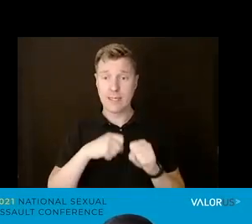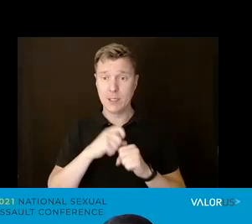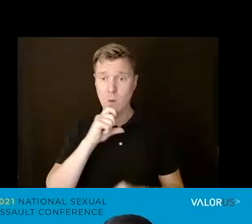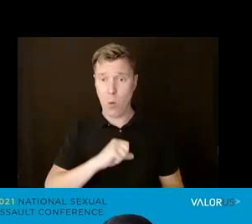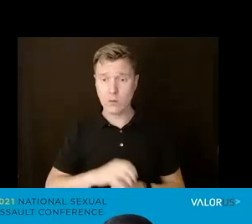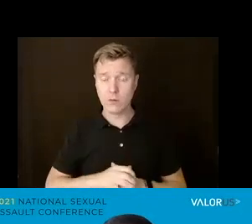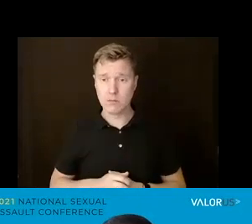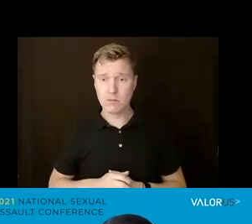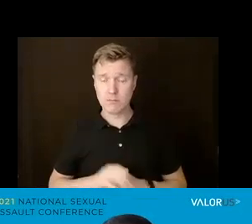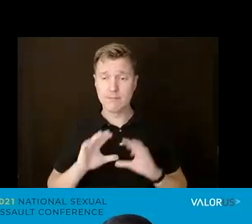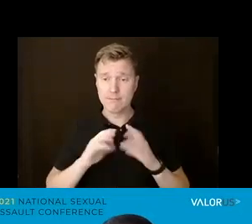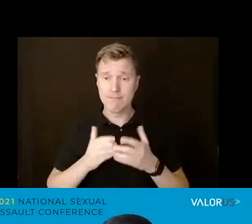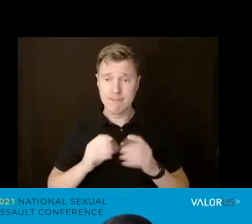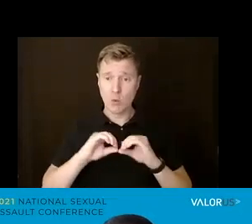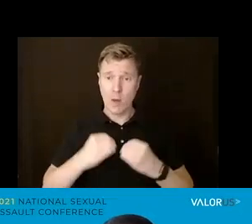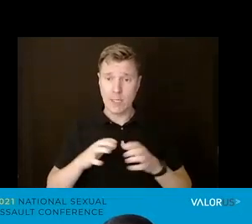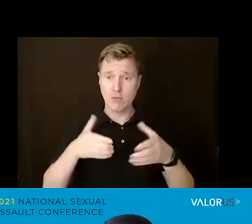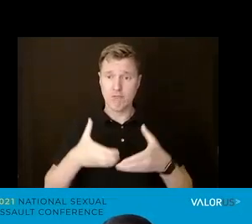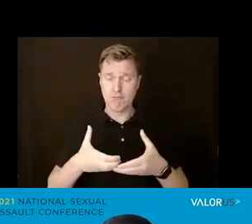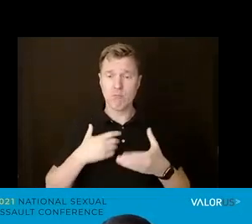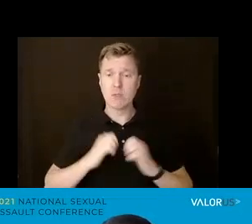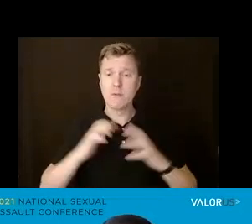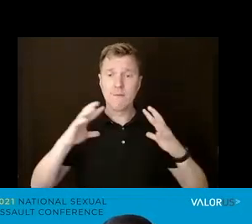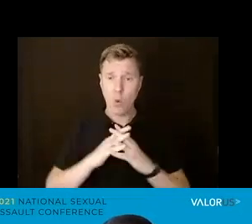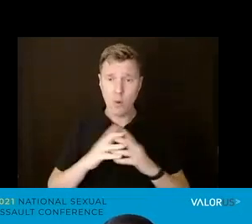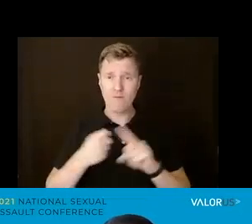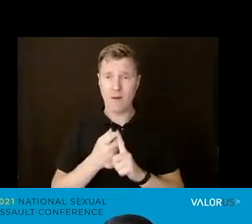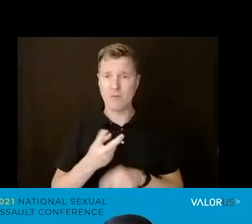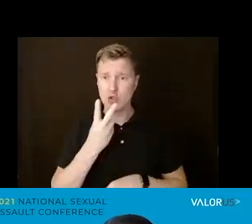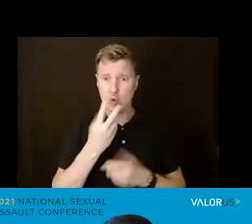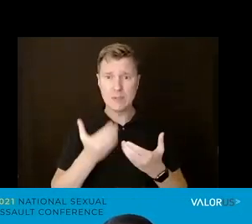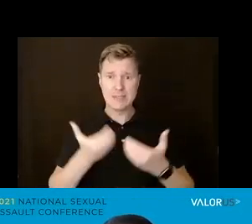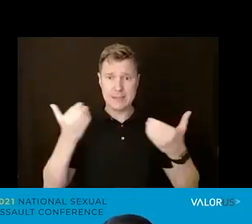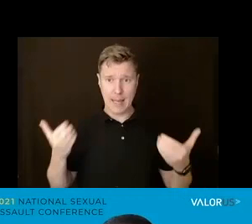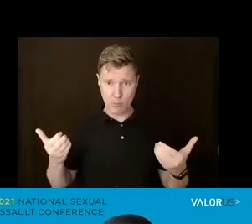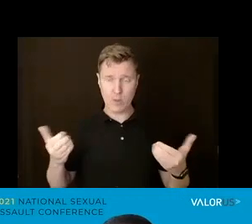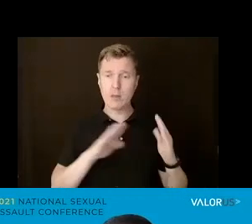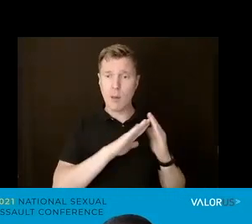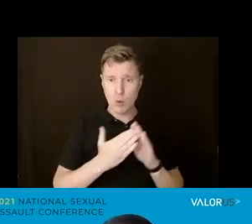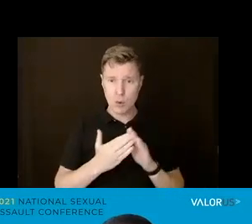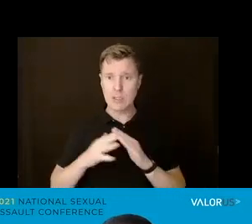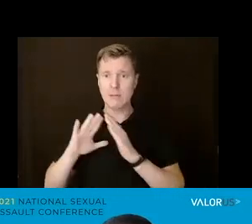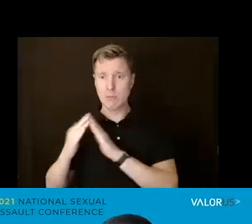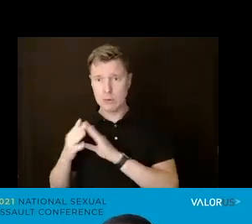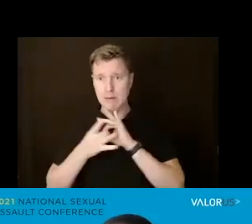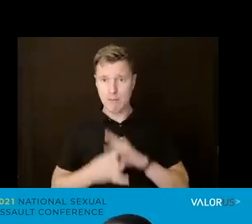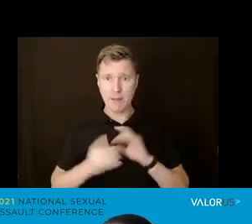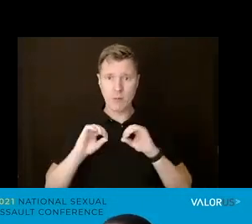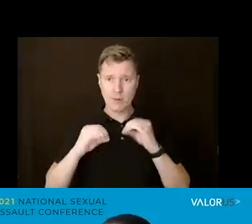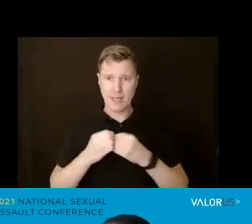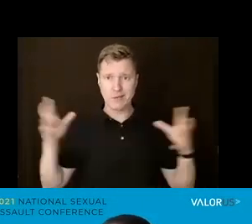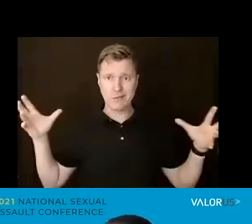is an organization that was formed by the merger of 2 separate community-based organizations. And